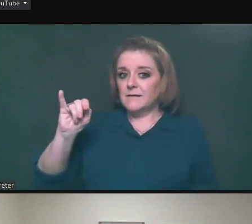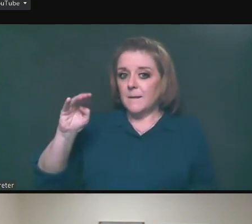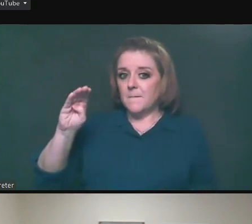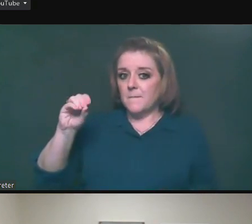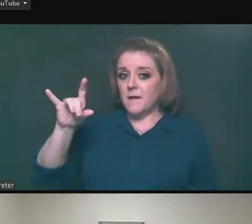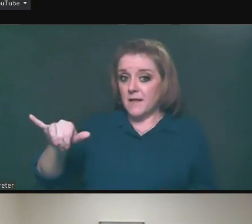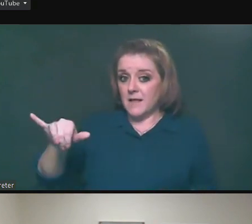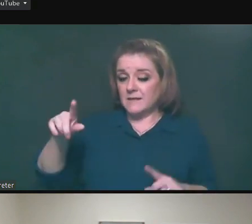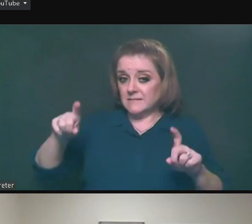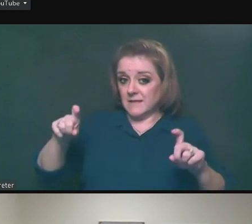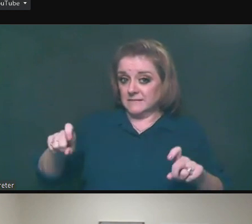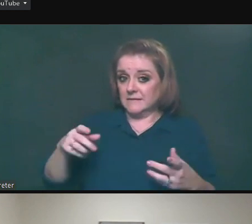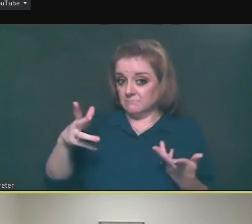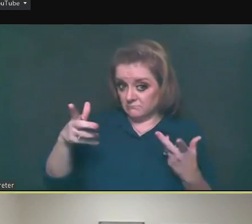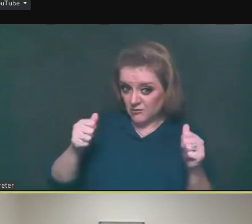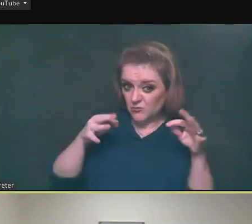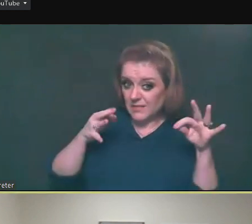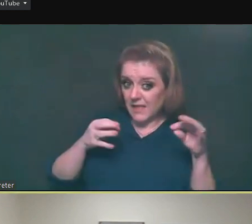you've seen?